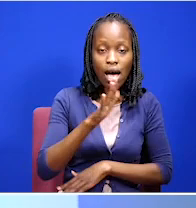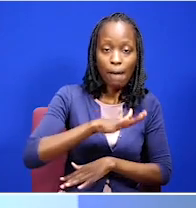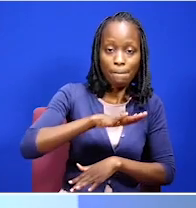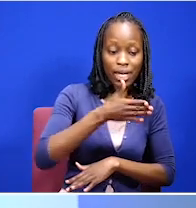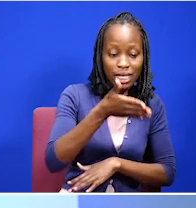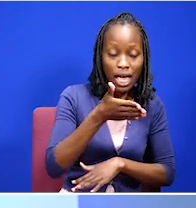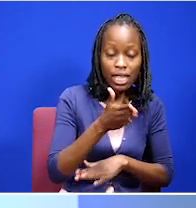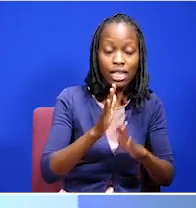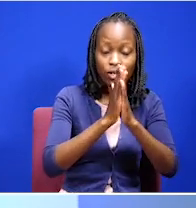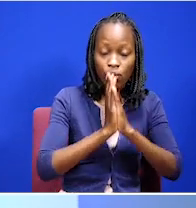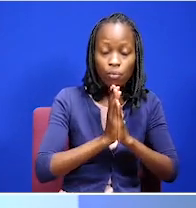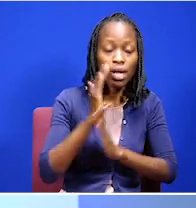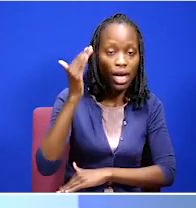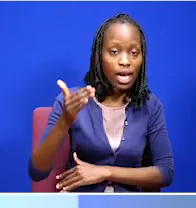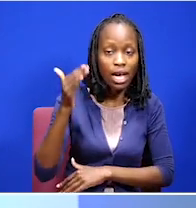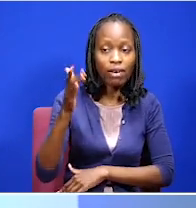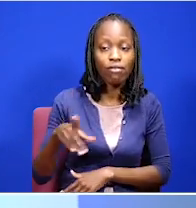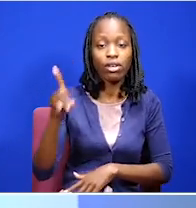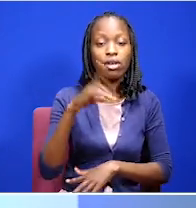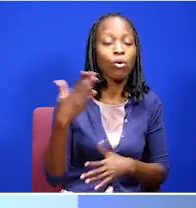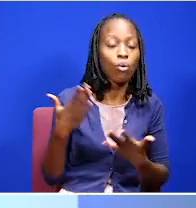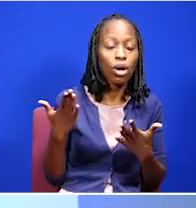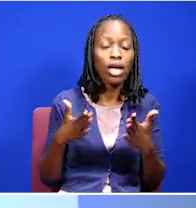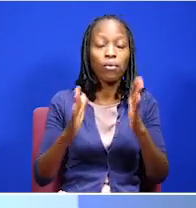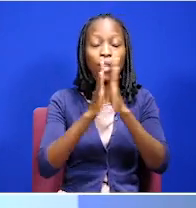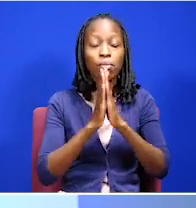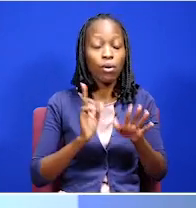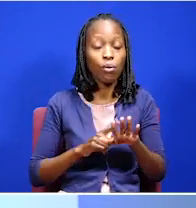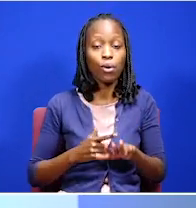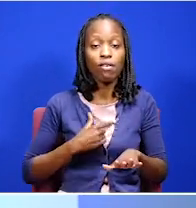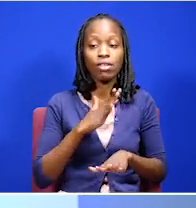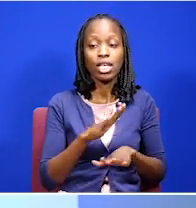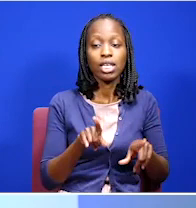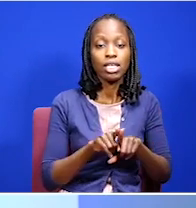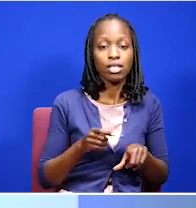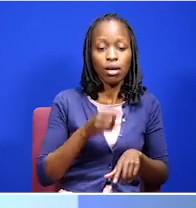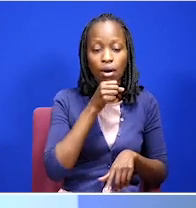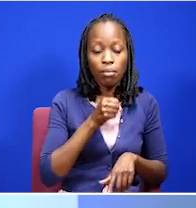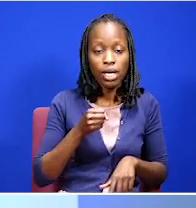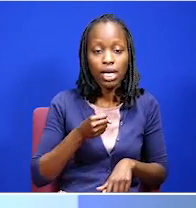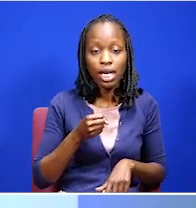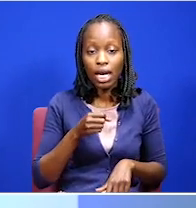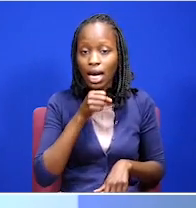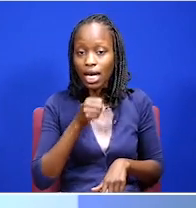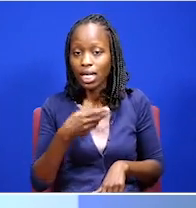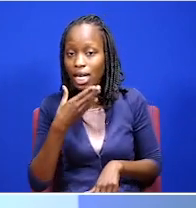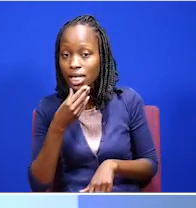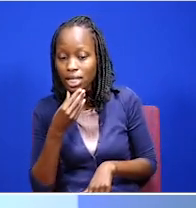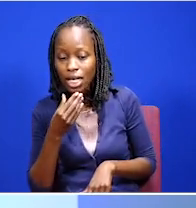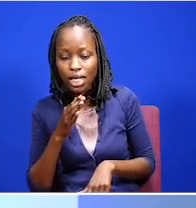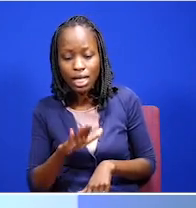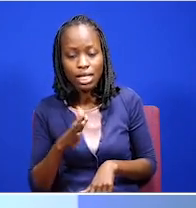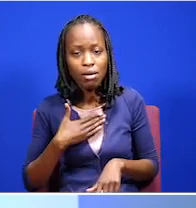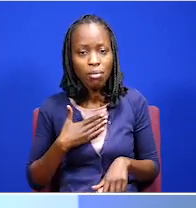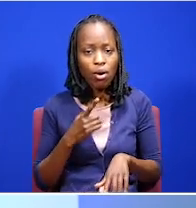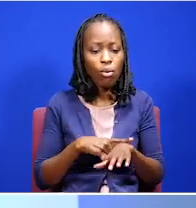in Canada. For her, she doesn't have an attic. She has a basement. I have a place in the basement on a daily basis where